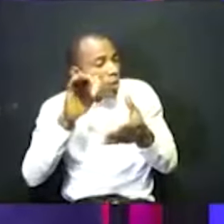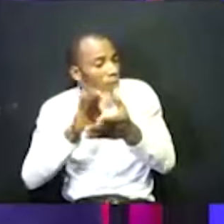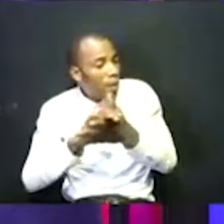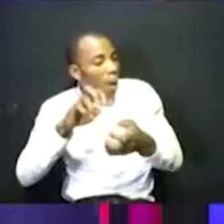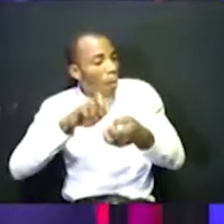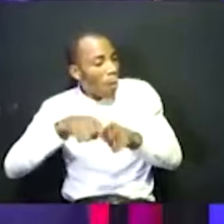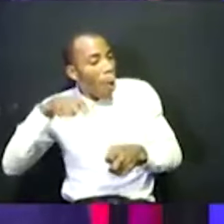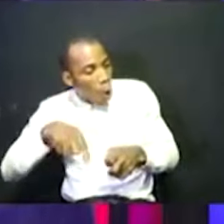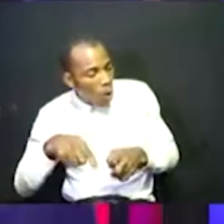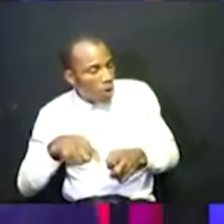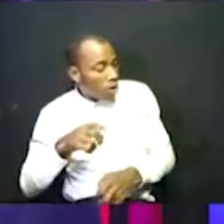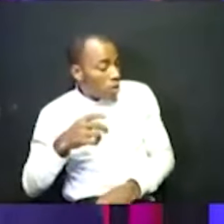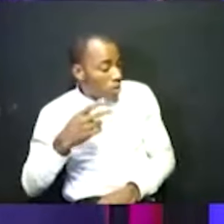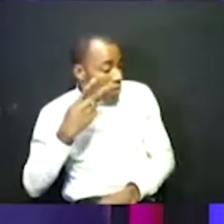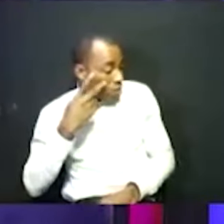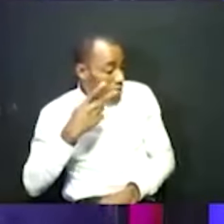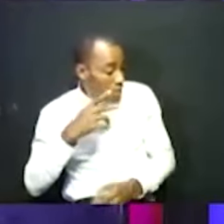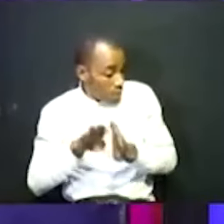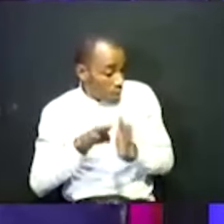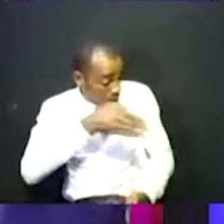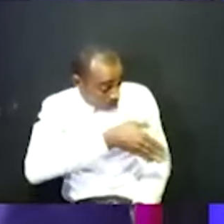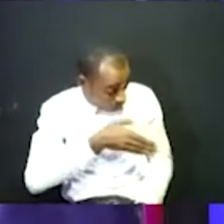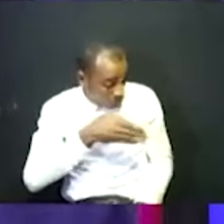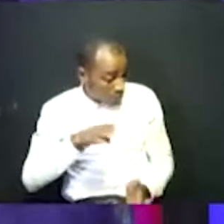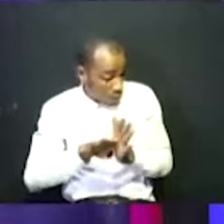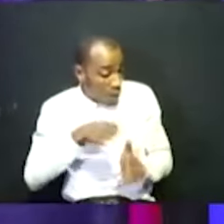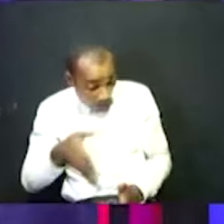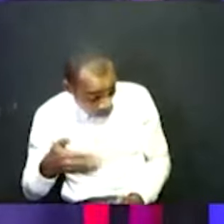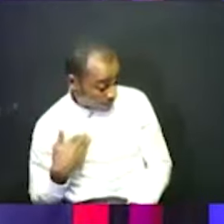Peter says